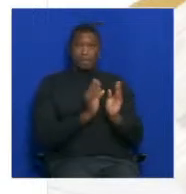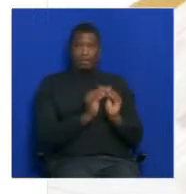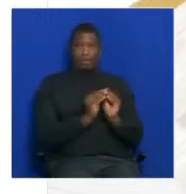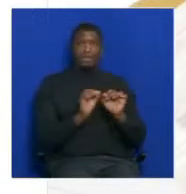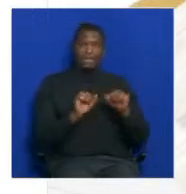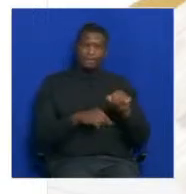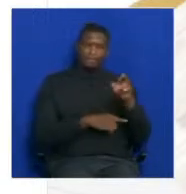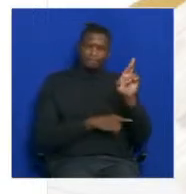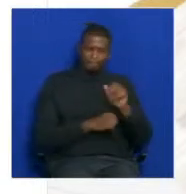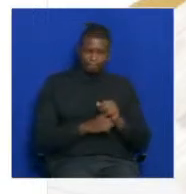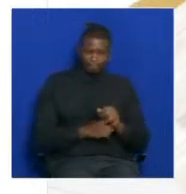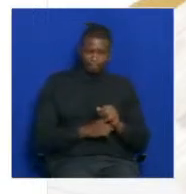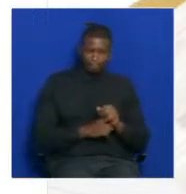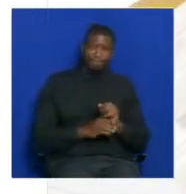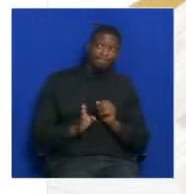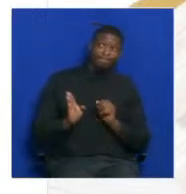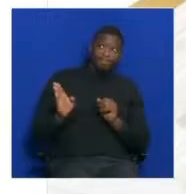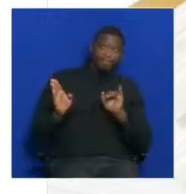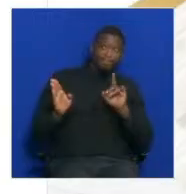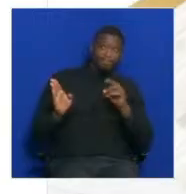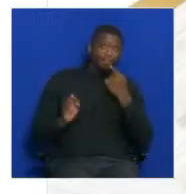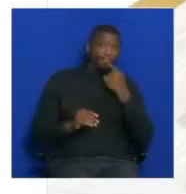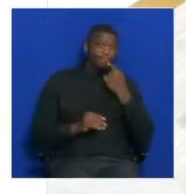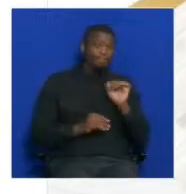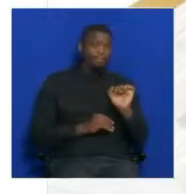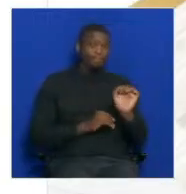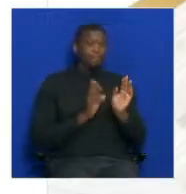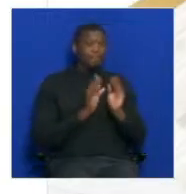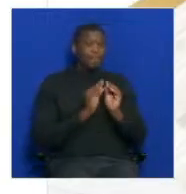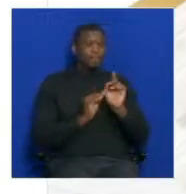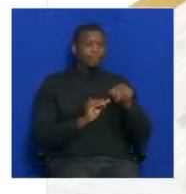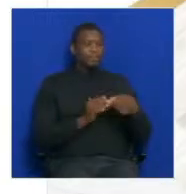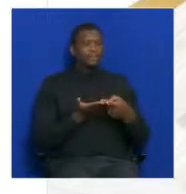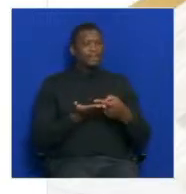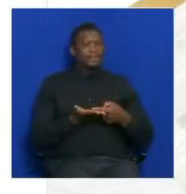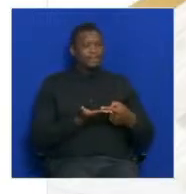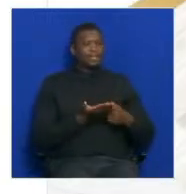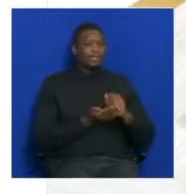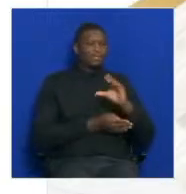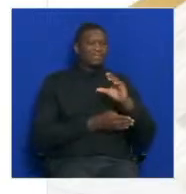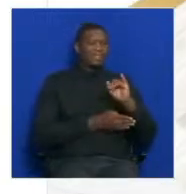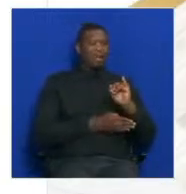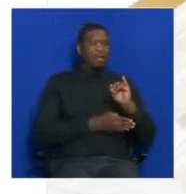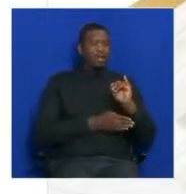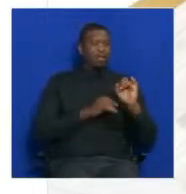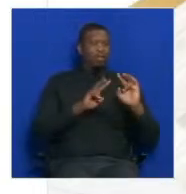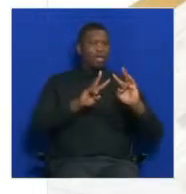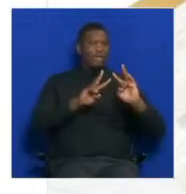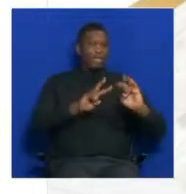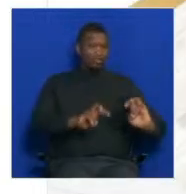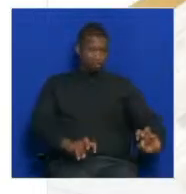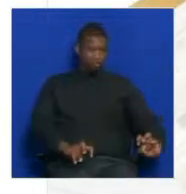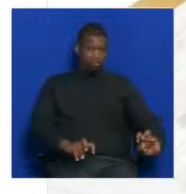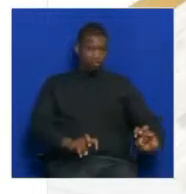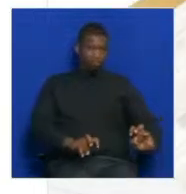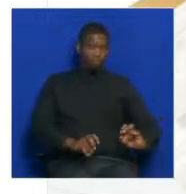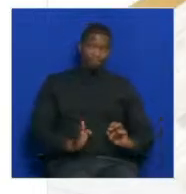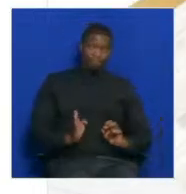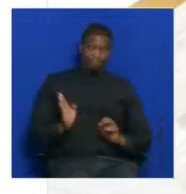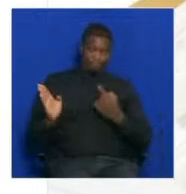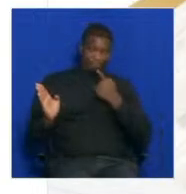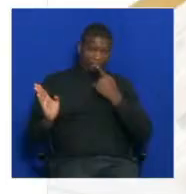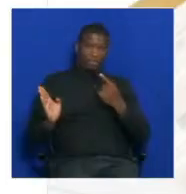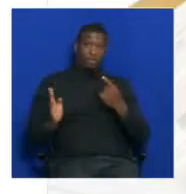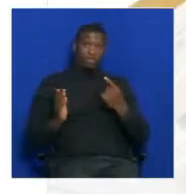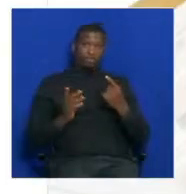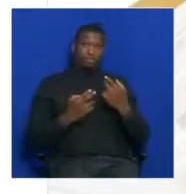She said the meeting was to discuss the CI investigation, and that she was required to report or